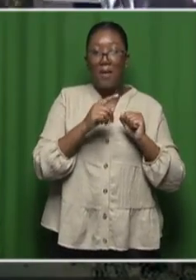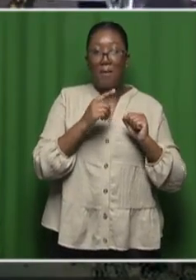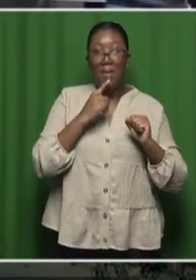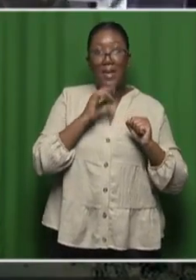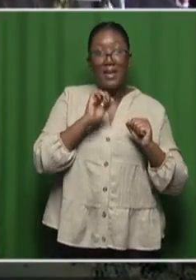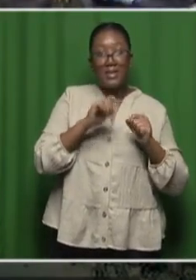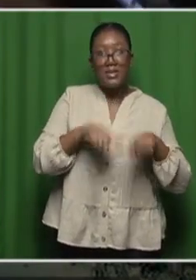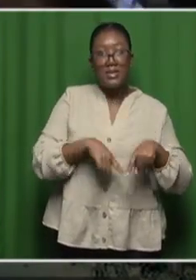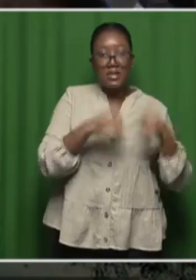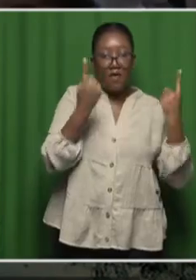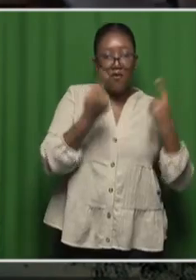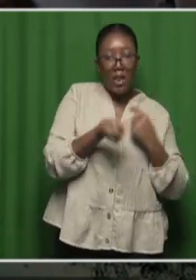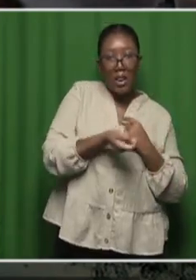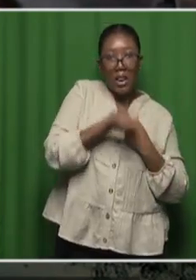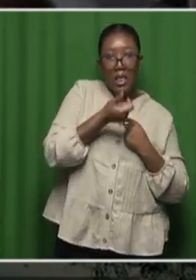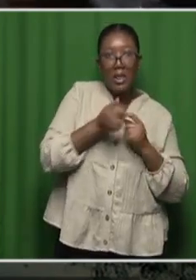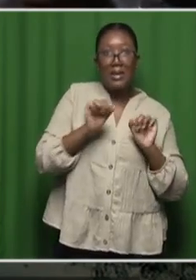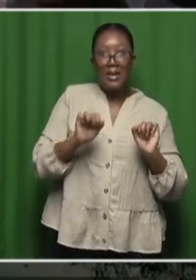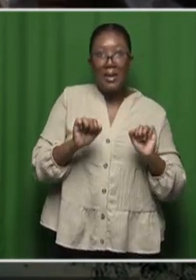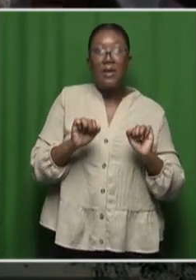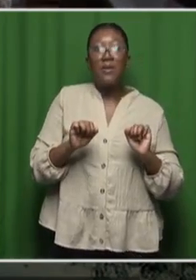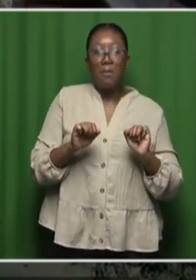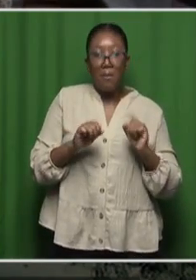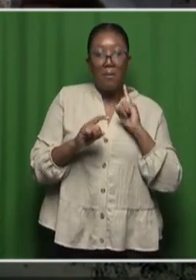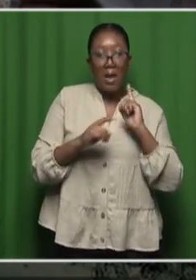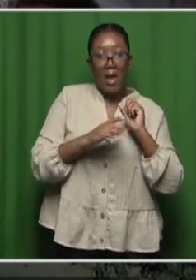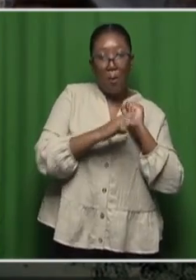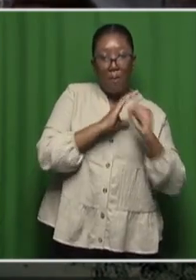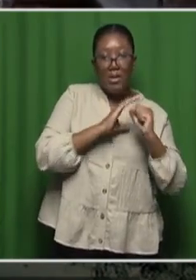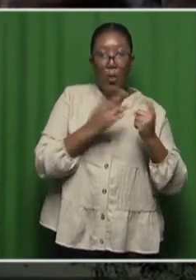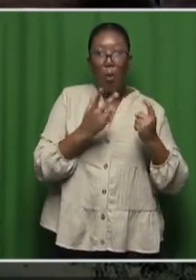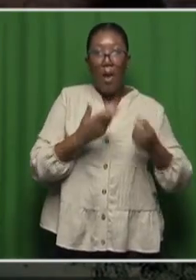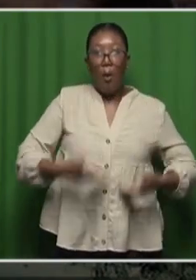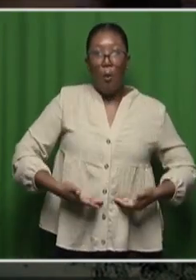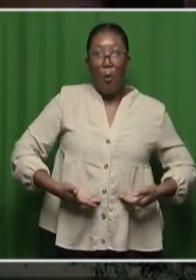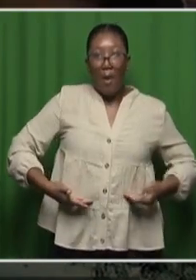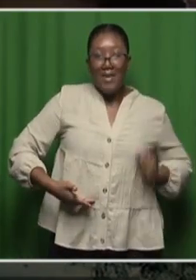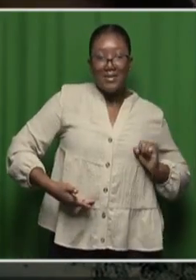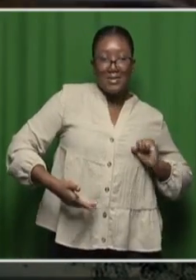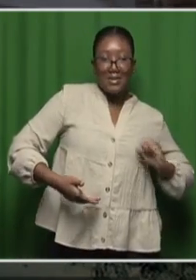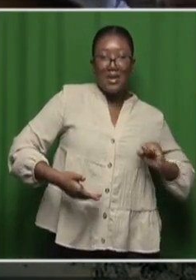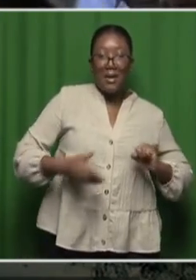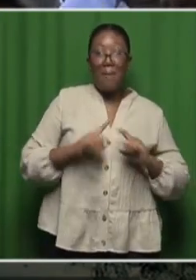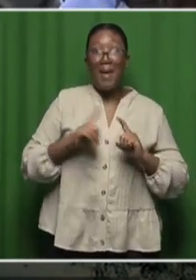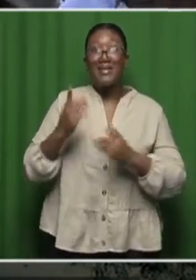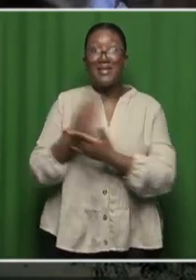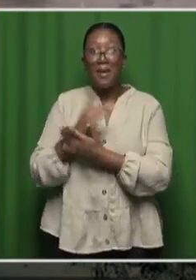is slightly different in that the spear is above the waist. Are